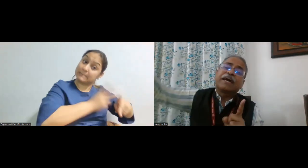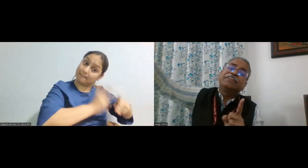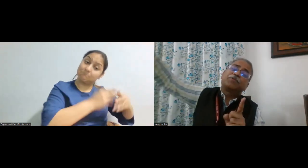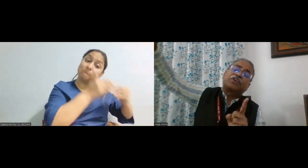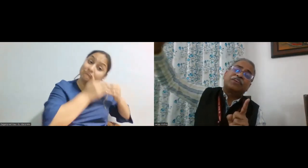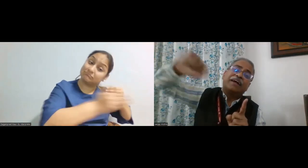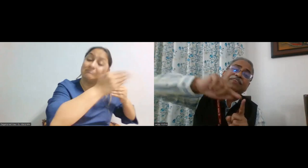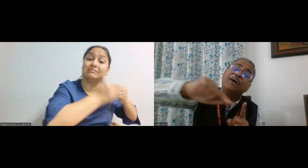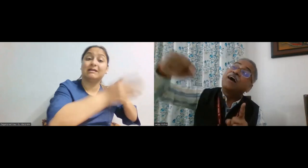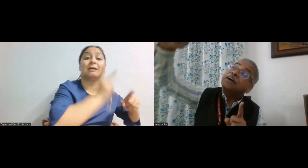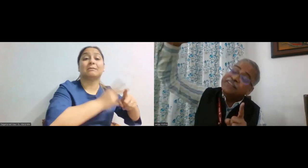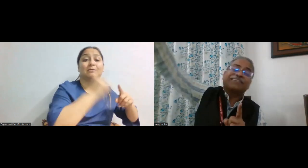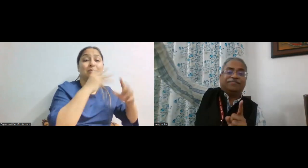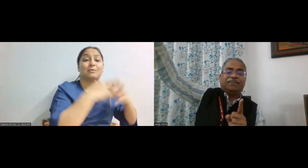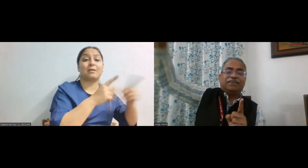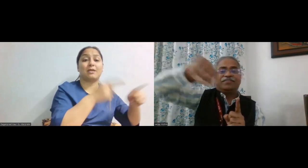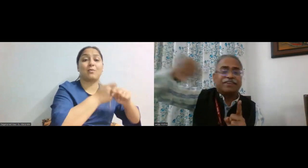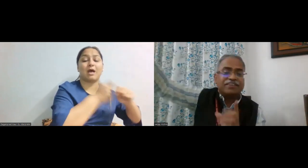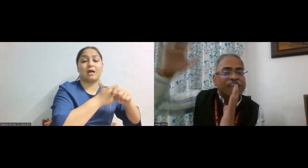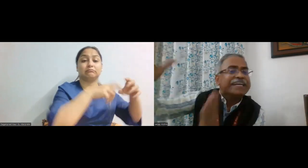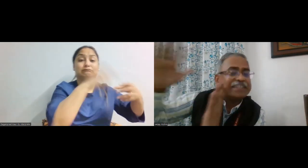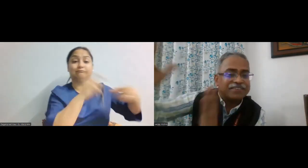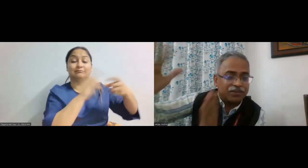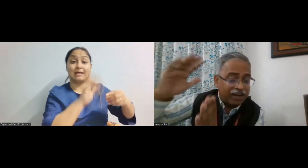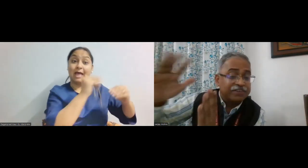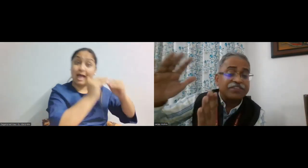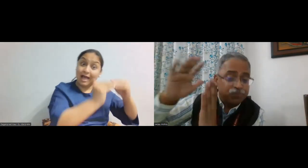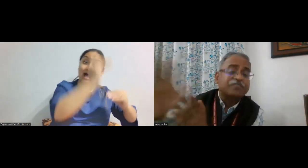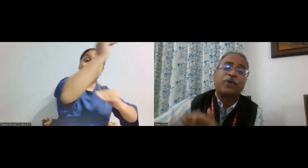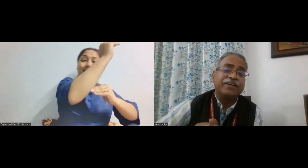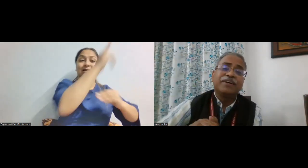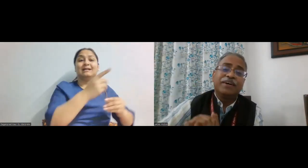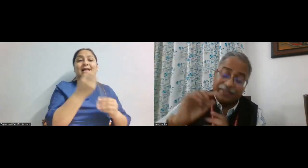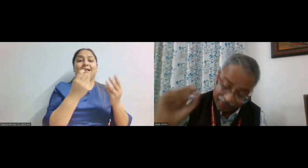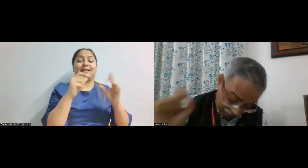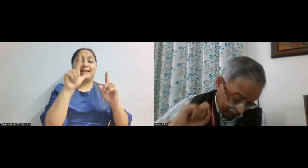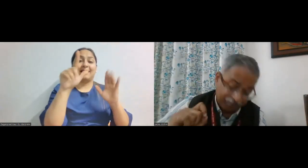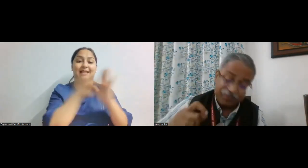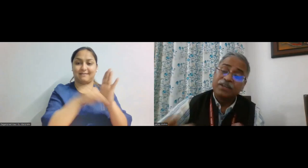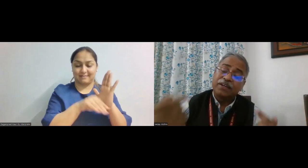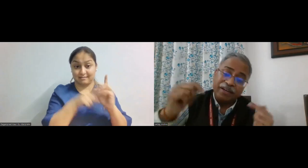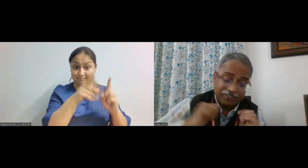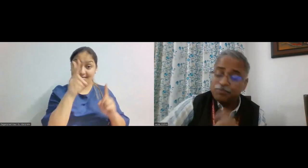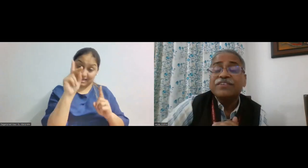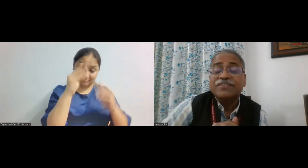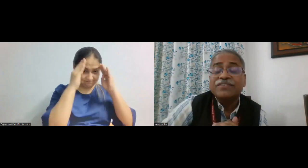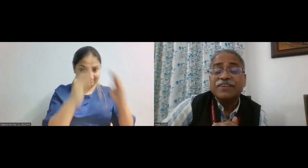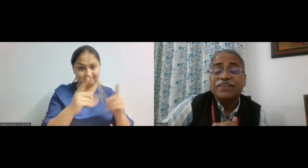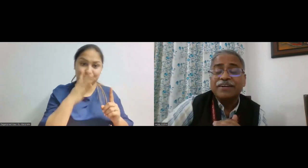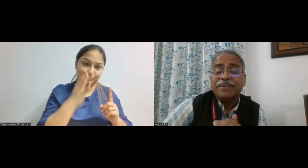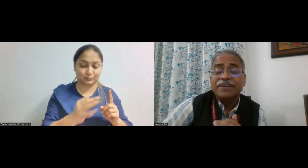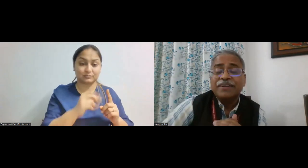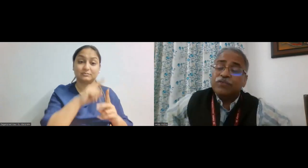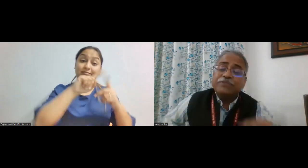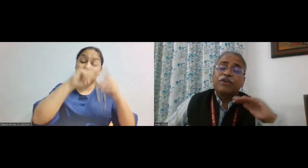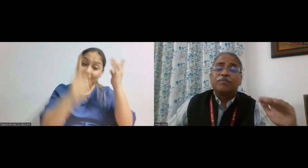the career progression at the highest level. That is the second, I will say, focus point. And last point is